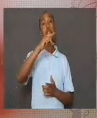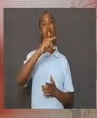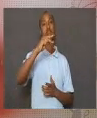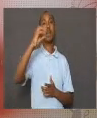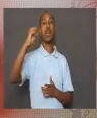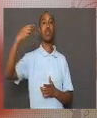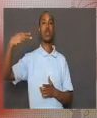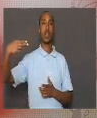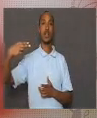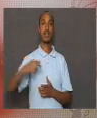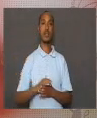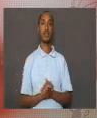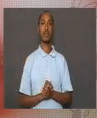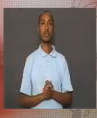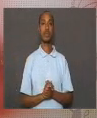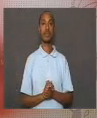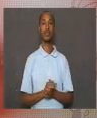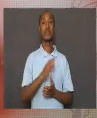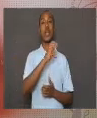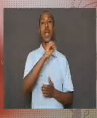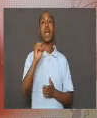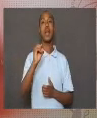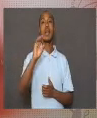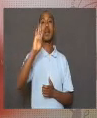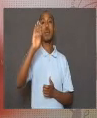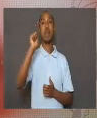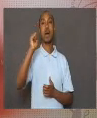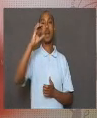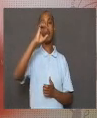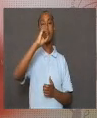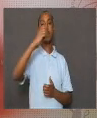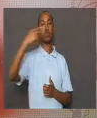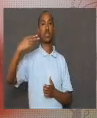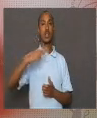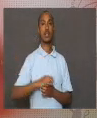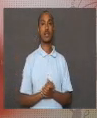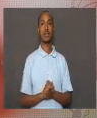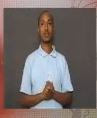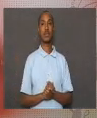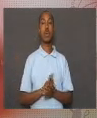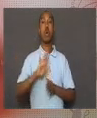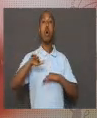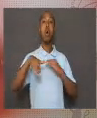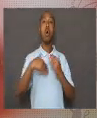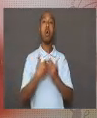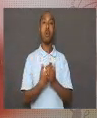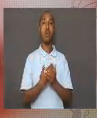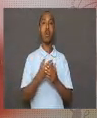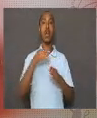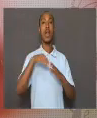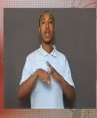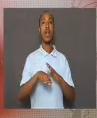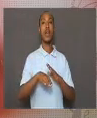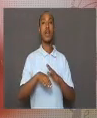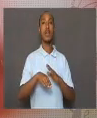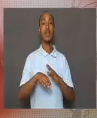potassium hydroxide, and barium hydroxide all fall into